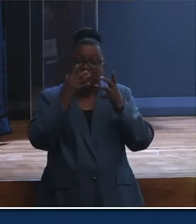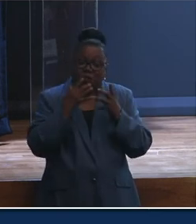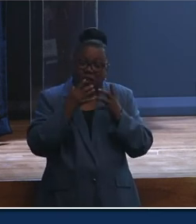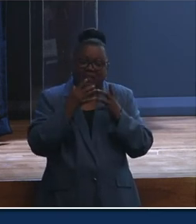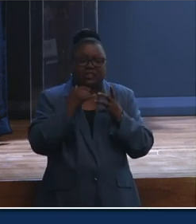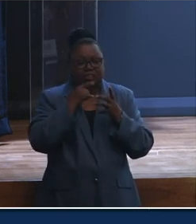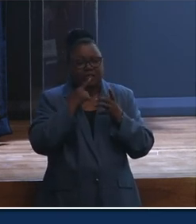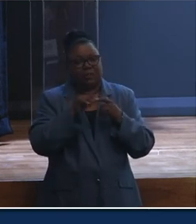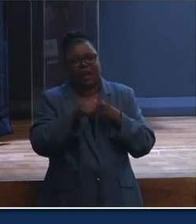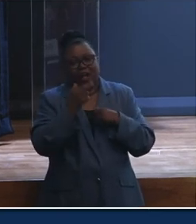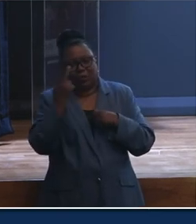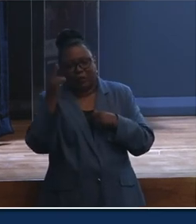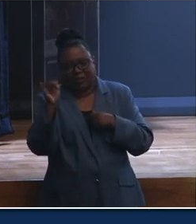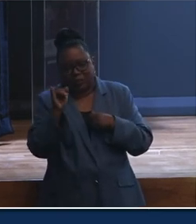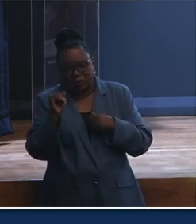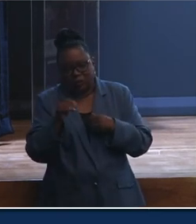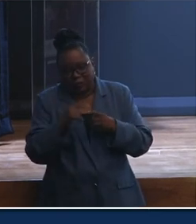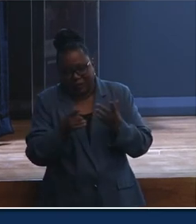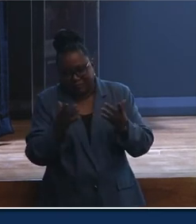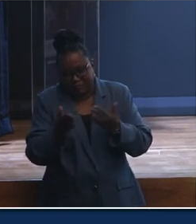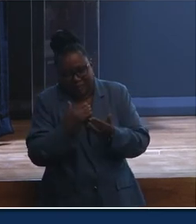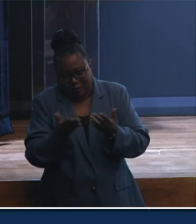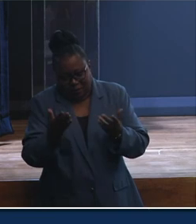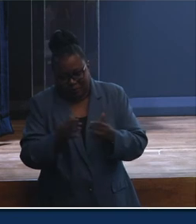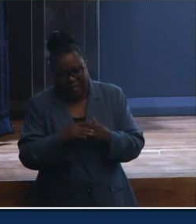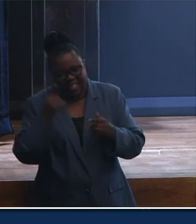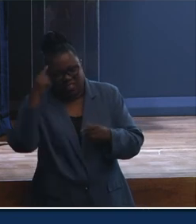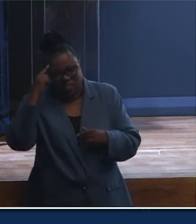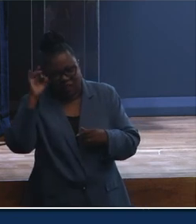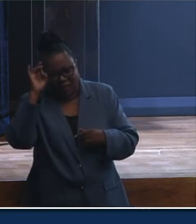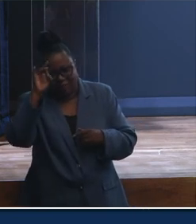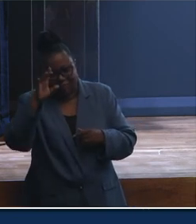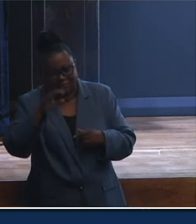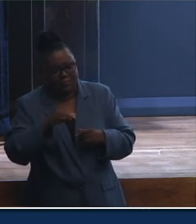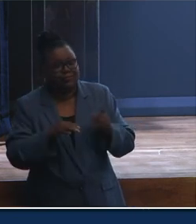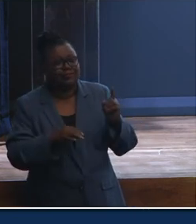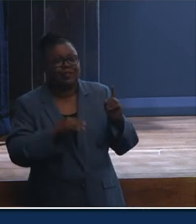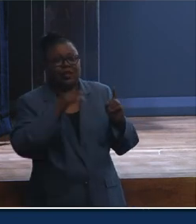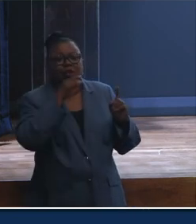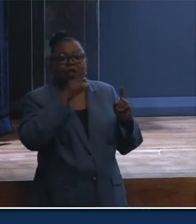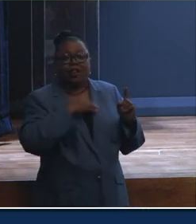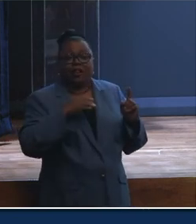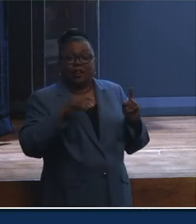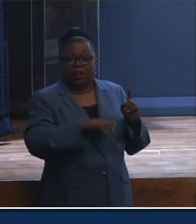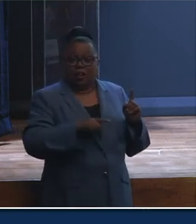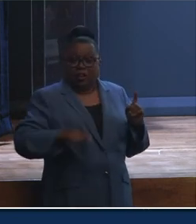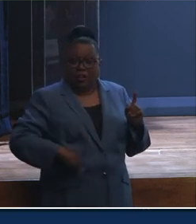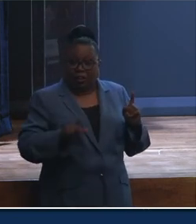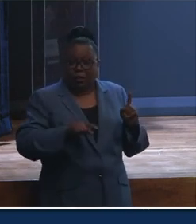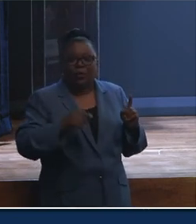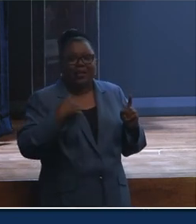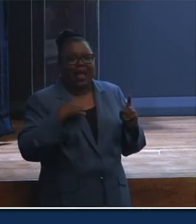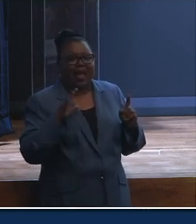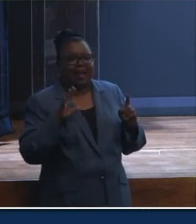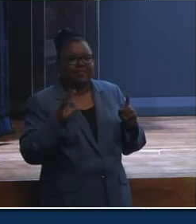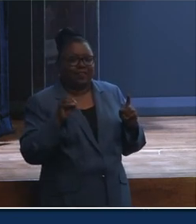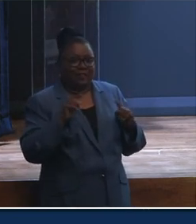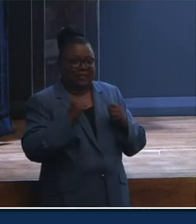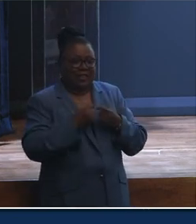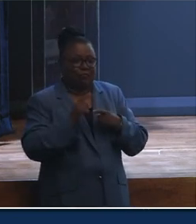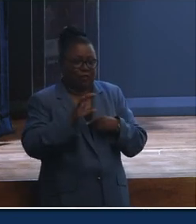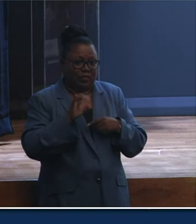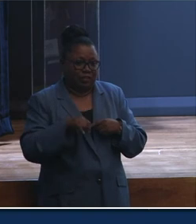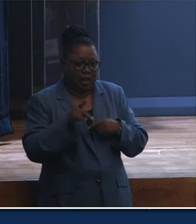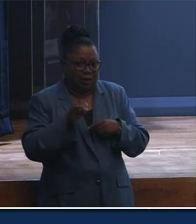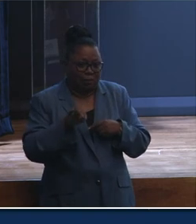it should be other reasons too. But anyway, it's a thought. So we have 50 teens from the